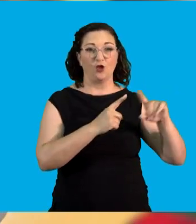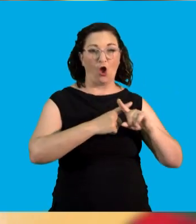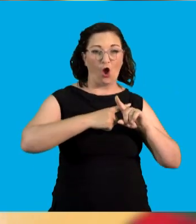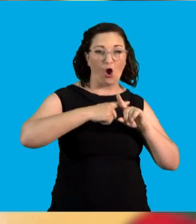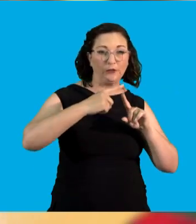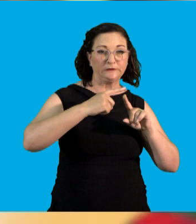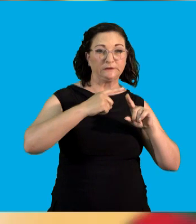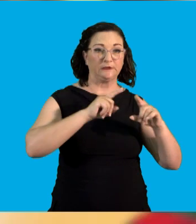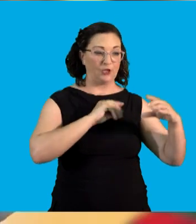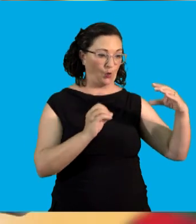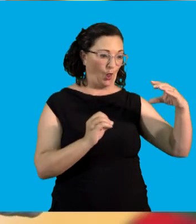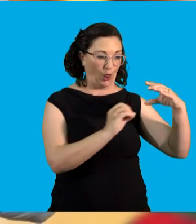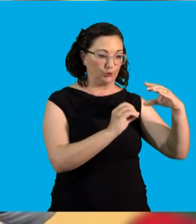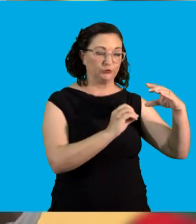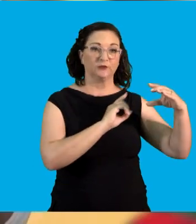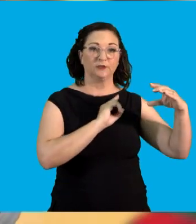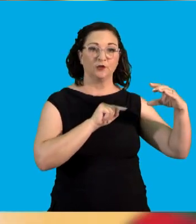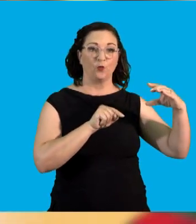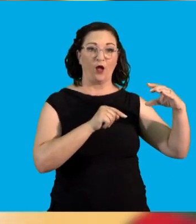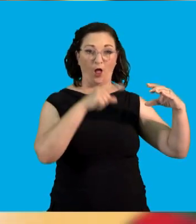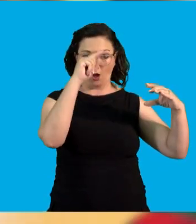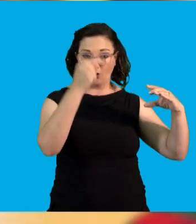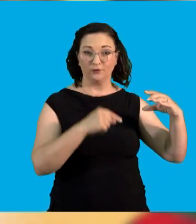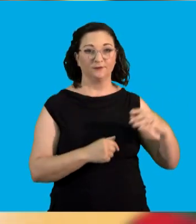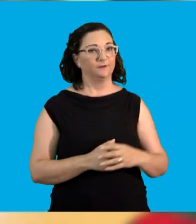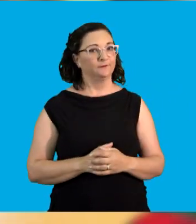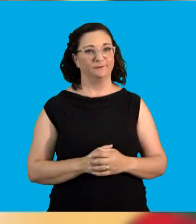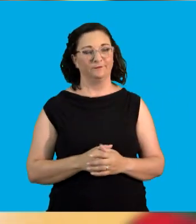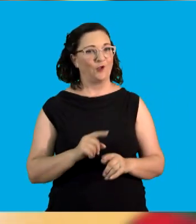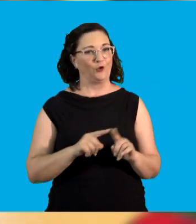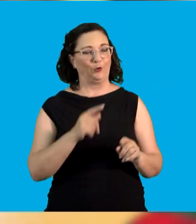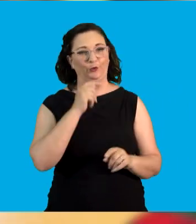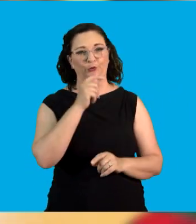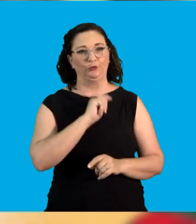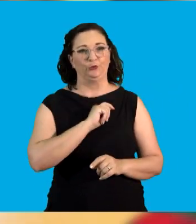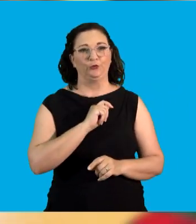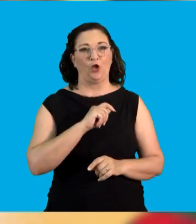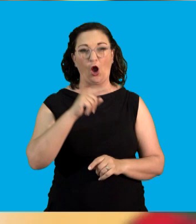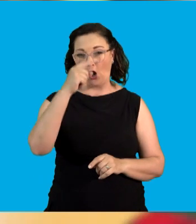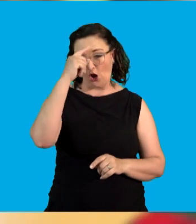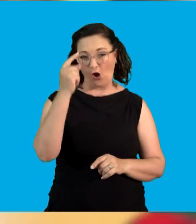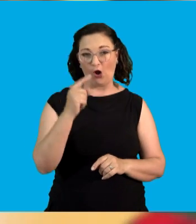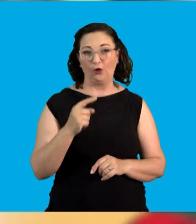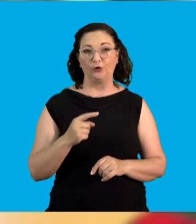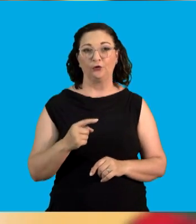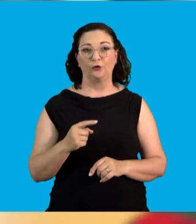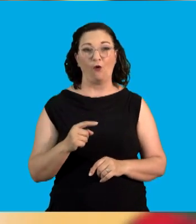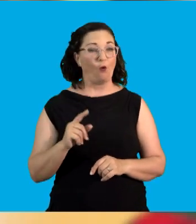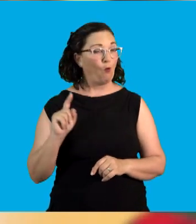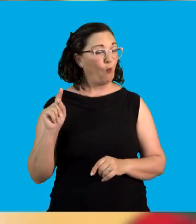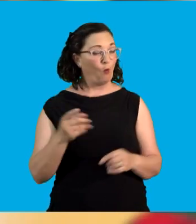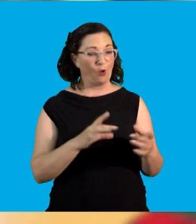sun. And you think because it's the closest to the sun, therefore it is the hottest planet, but that is not the case. The hottest